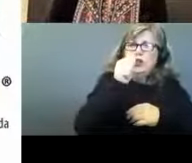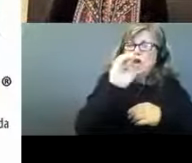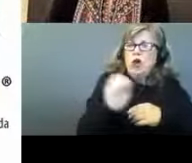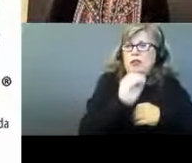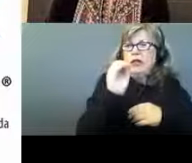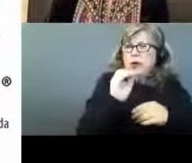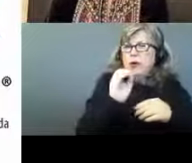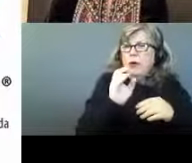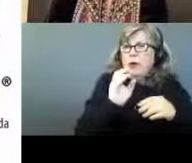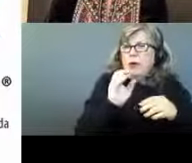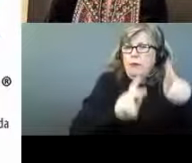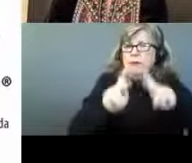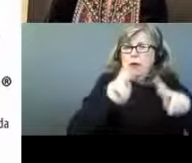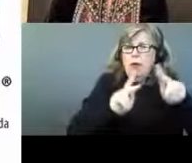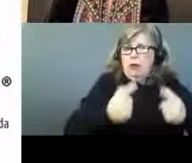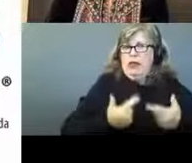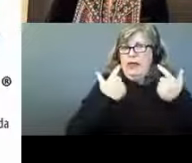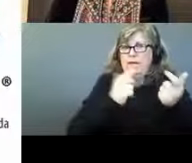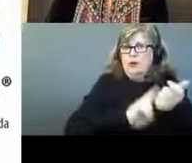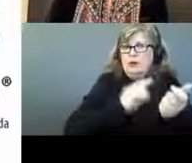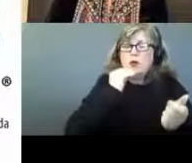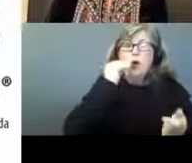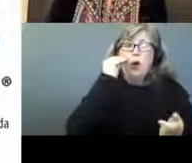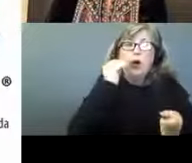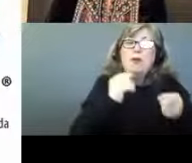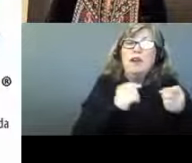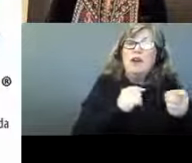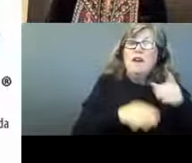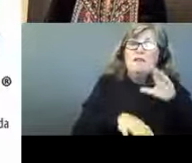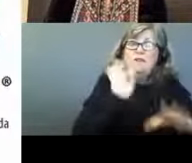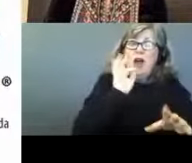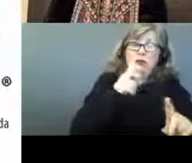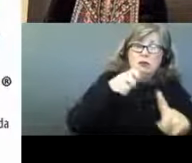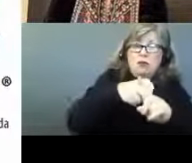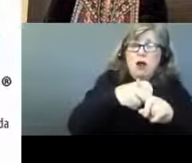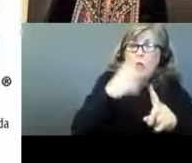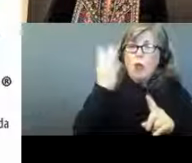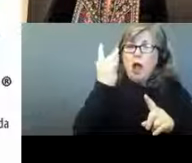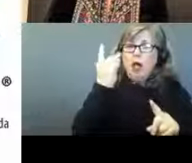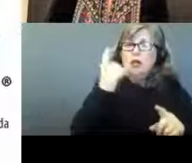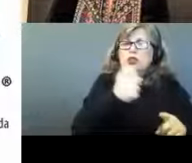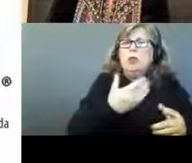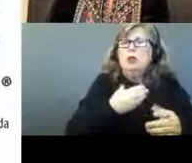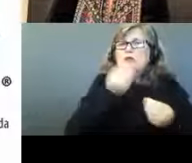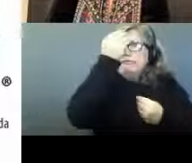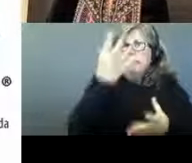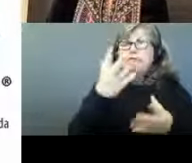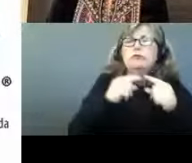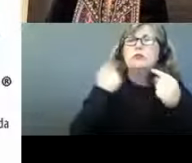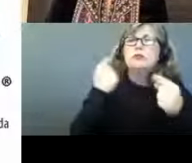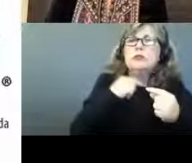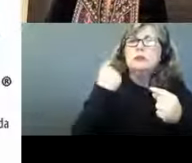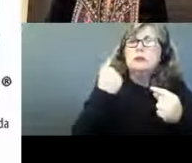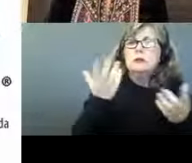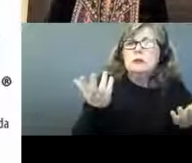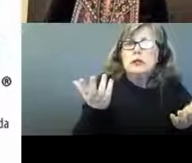care, and she was only discovered because she confessed to her pastor. The resulting report, disgracefully named after the